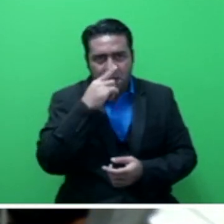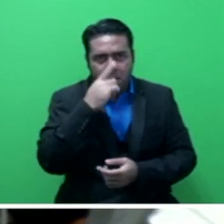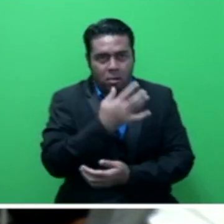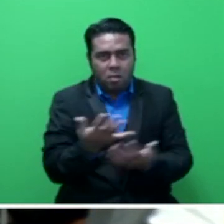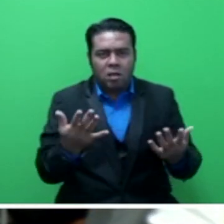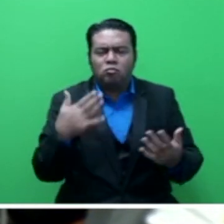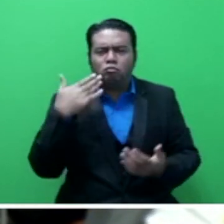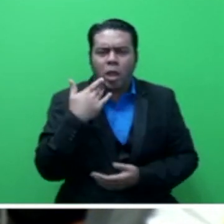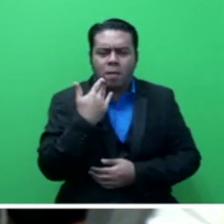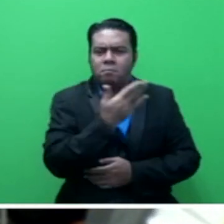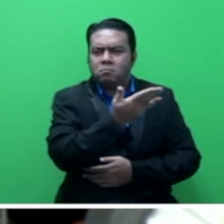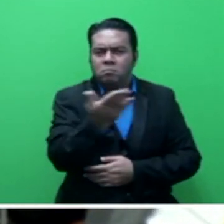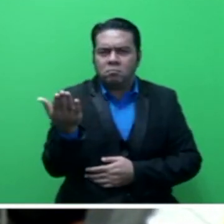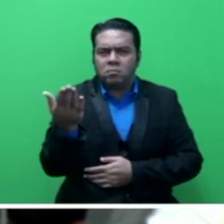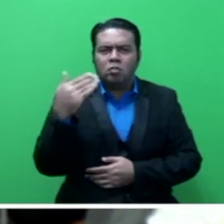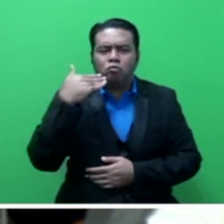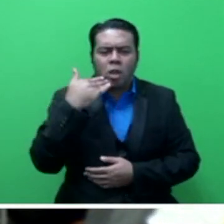Shameful.